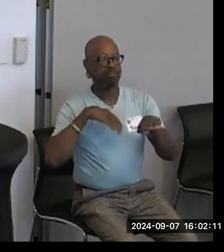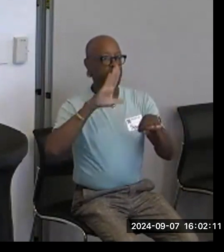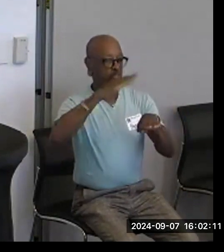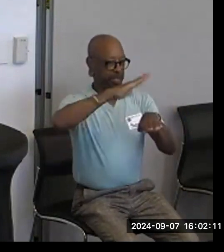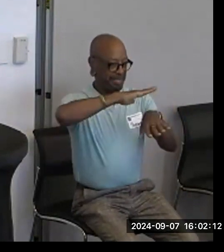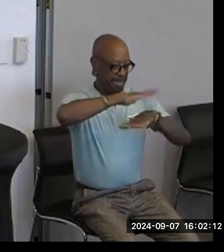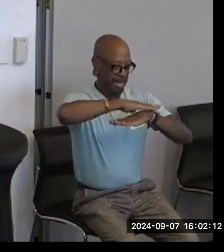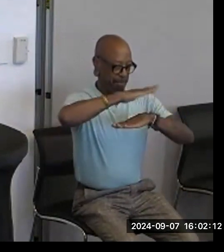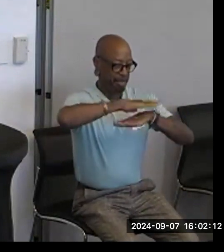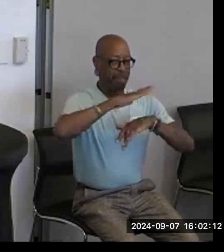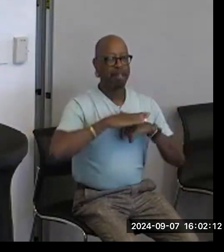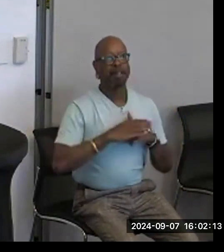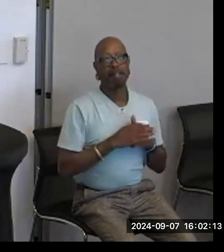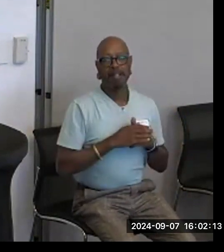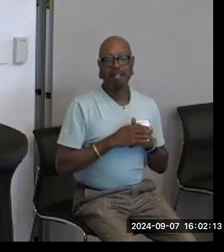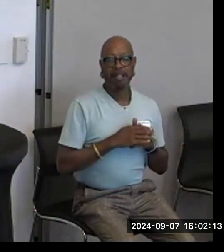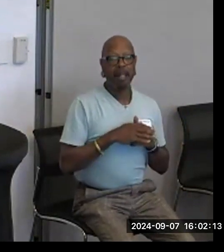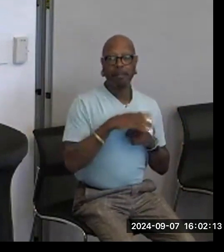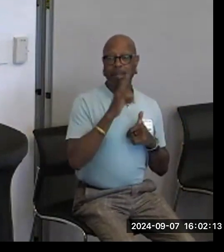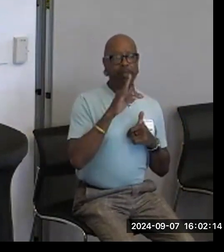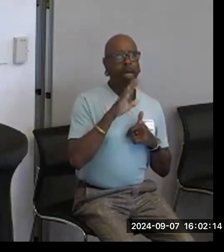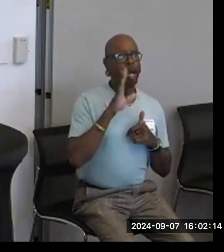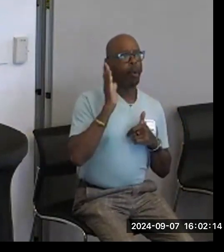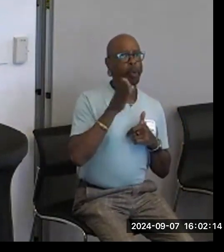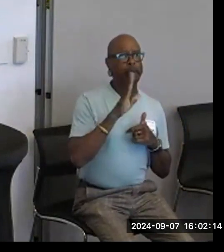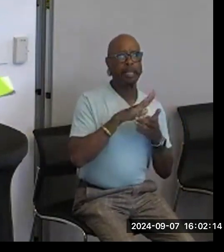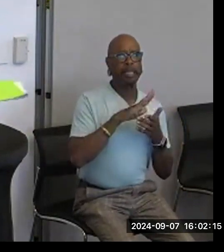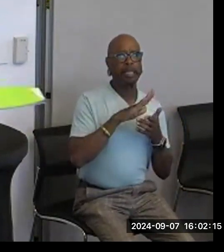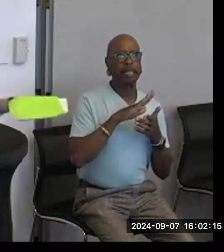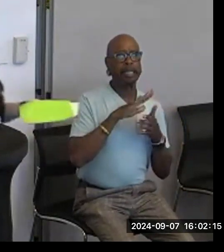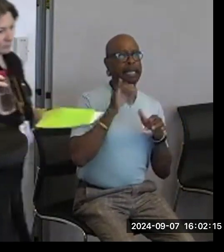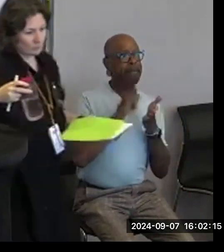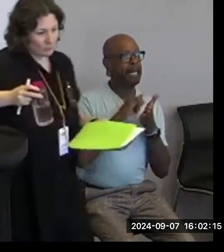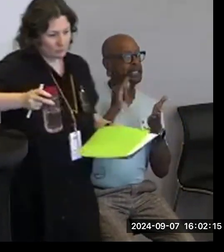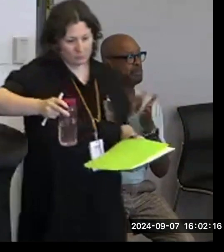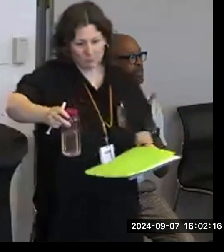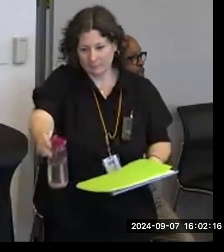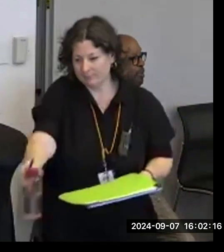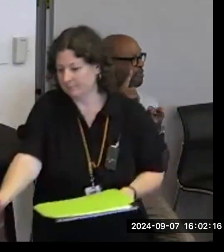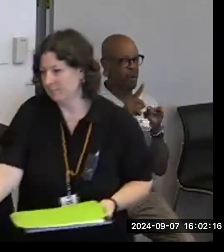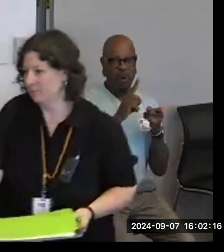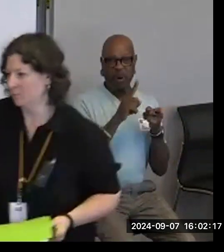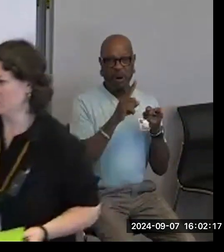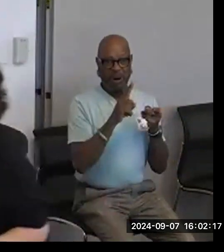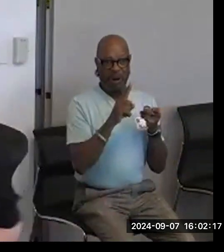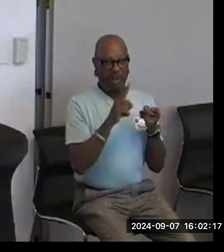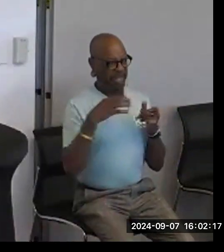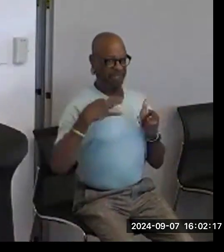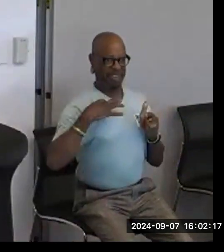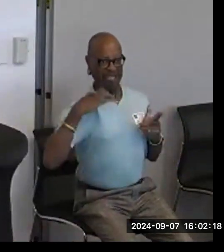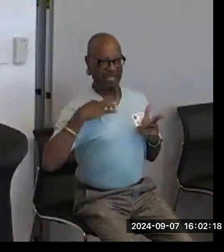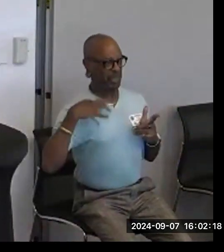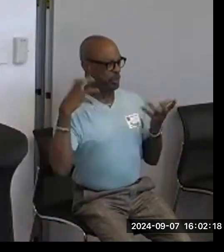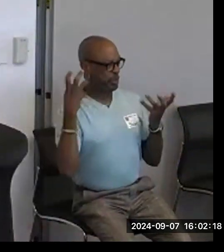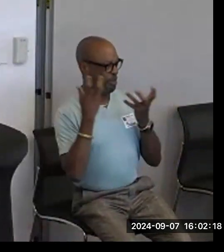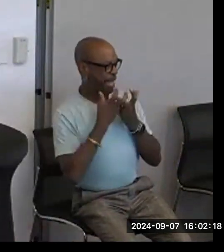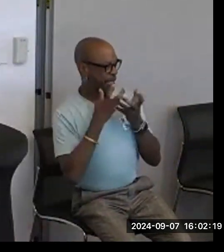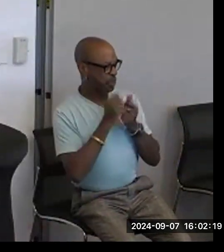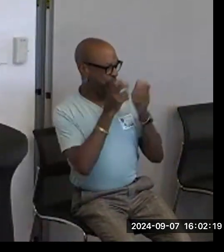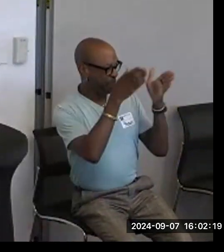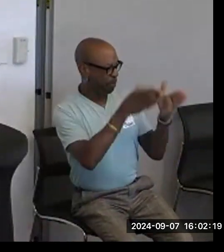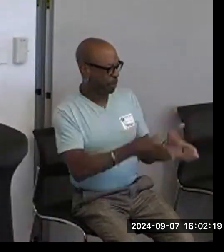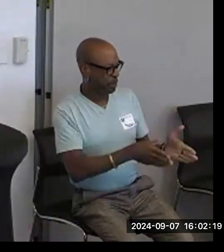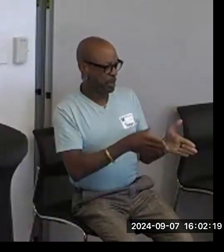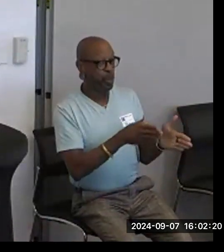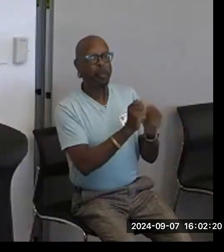to impossible for the volunteers to match any particular map from this room with another individual. But if